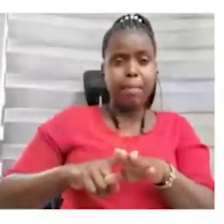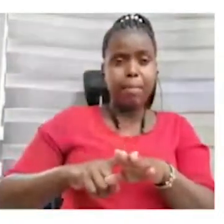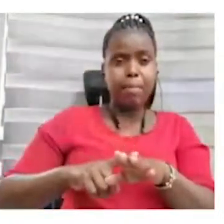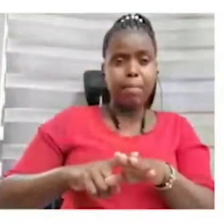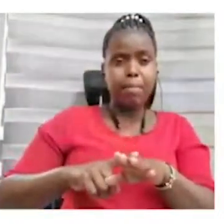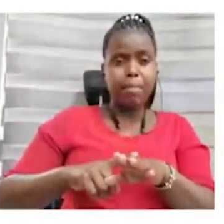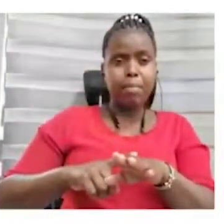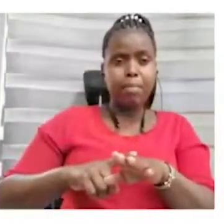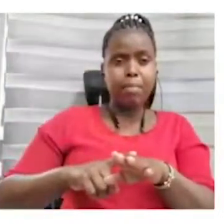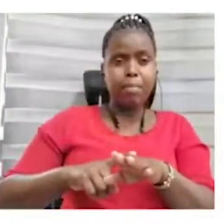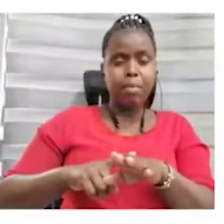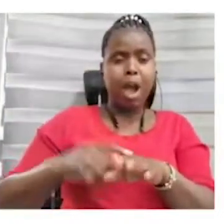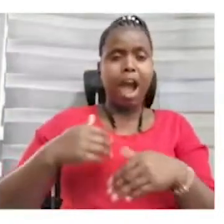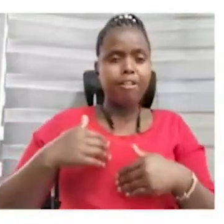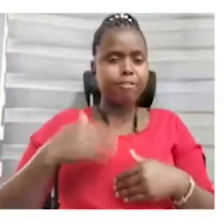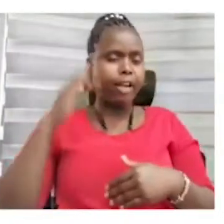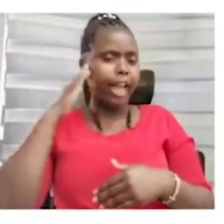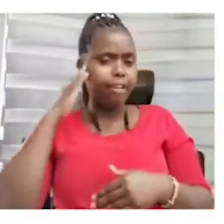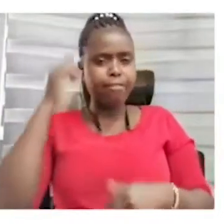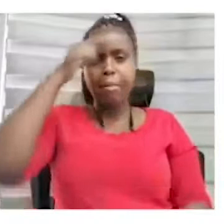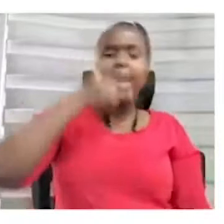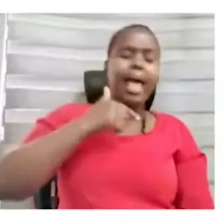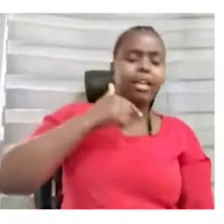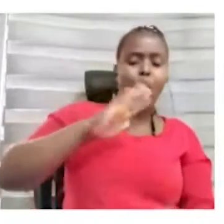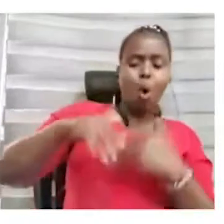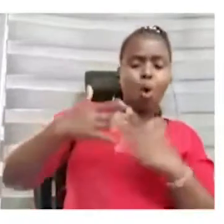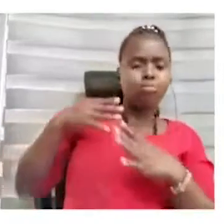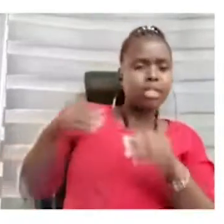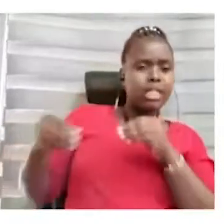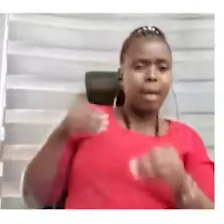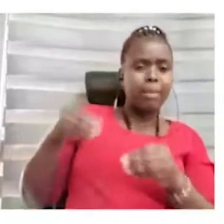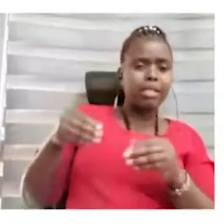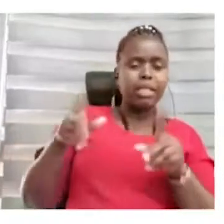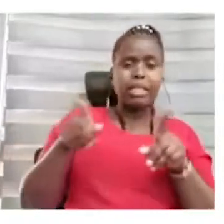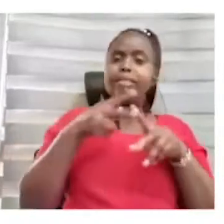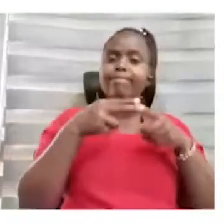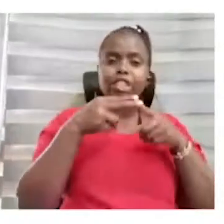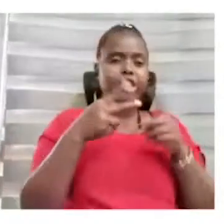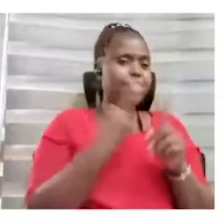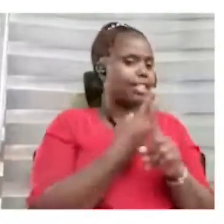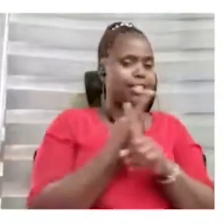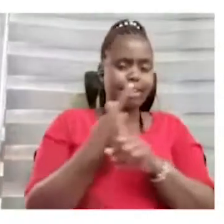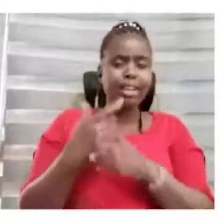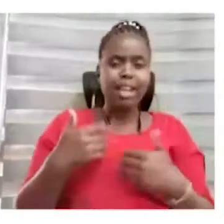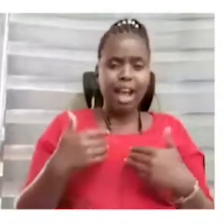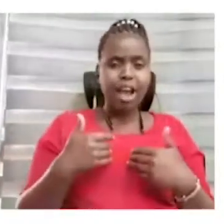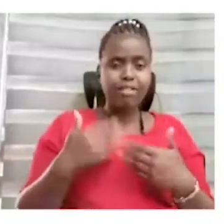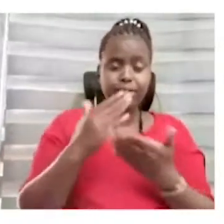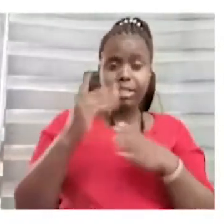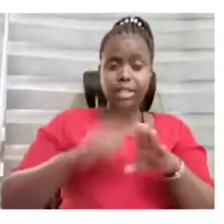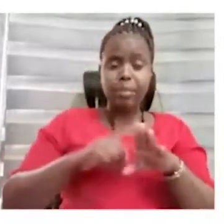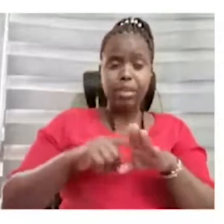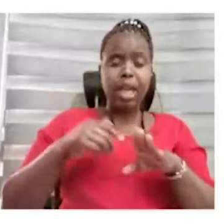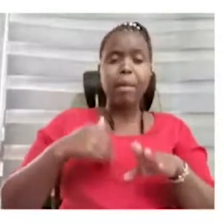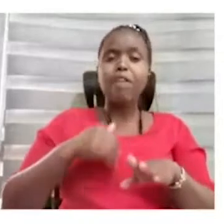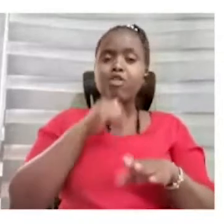blind, deaf, hard of hearing, all sorts of different engineers. And sometimes they're not even on our accessibility team. And so we